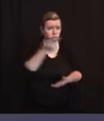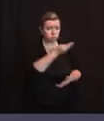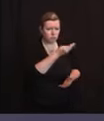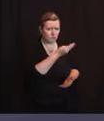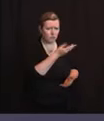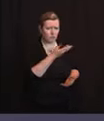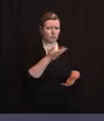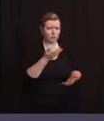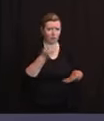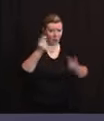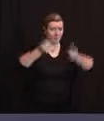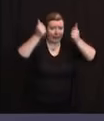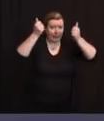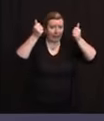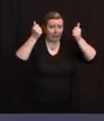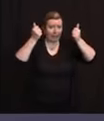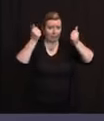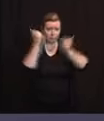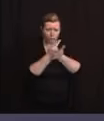automatically?